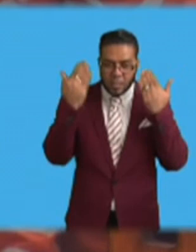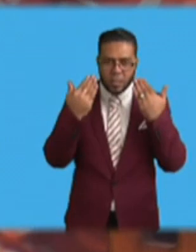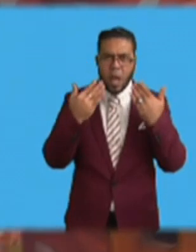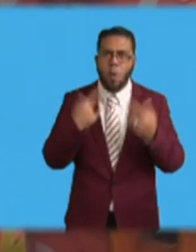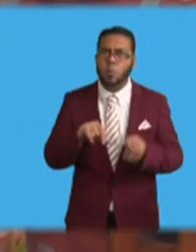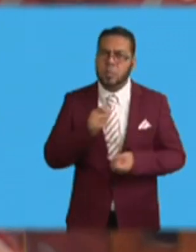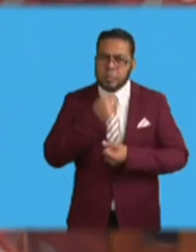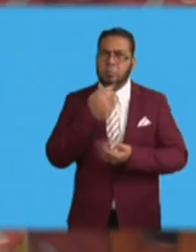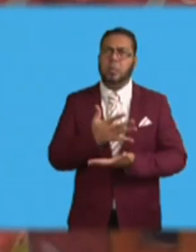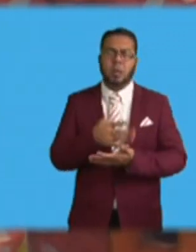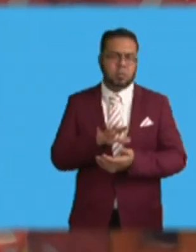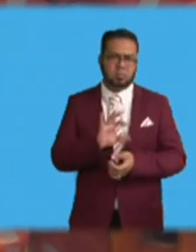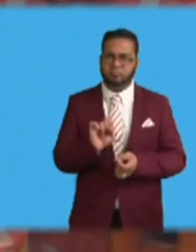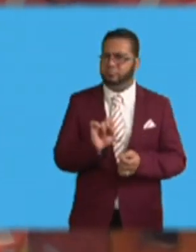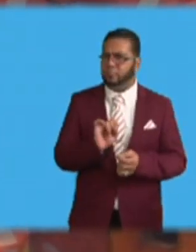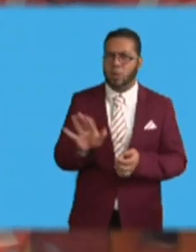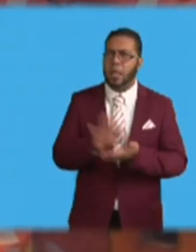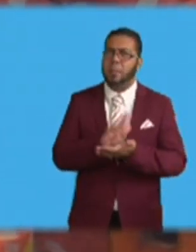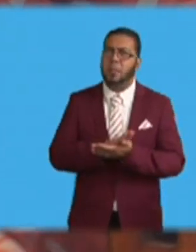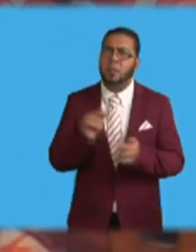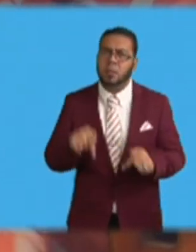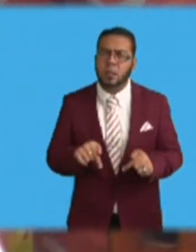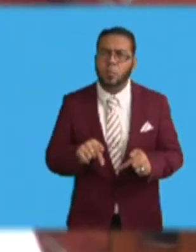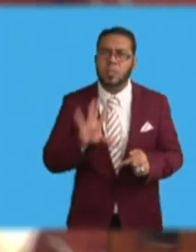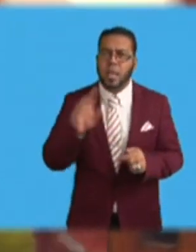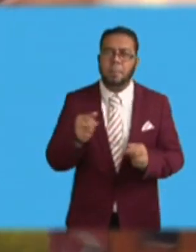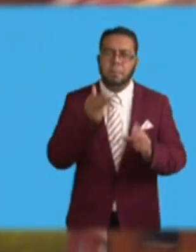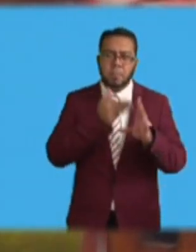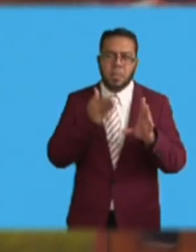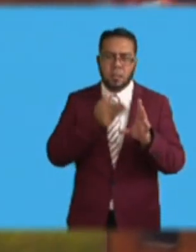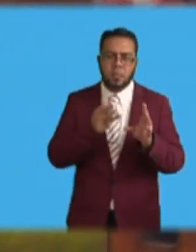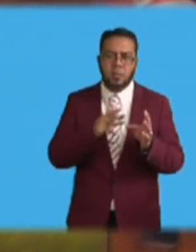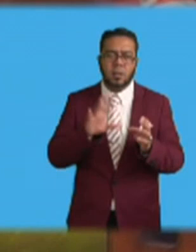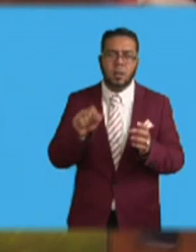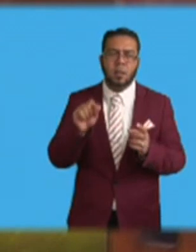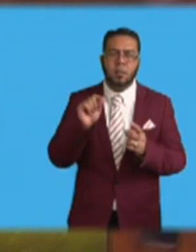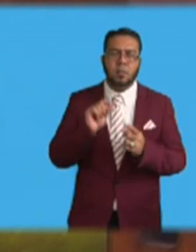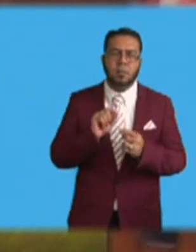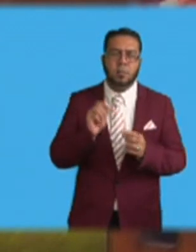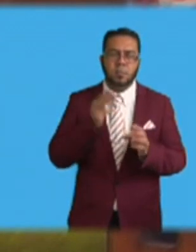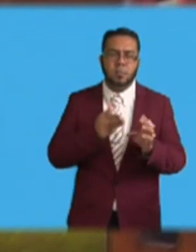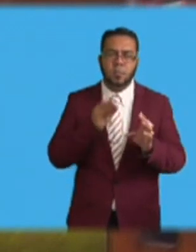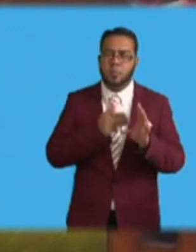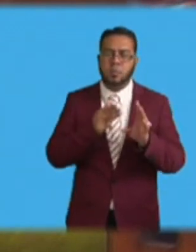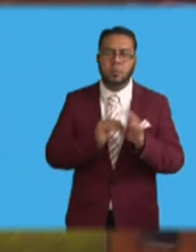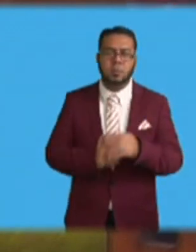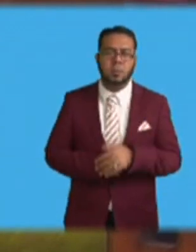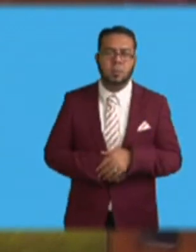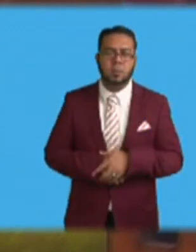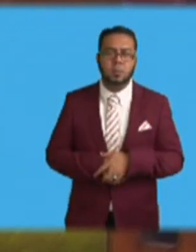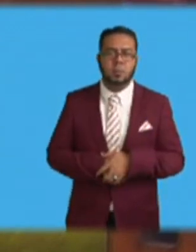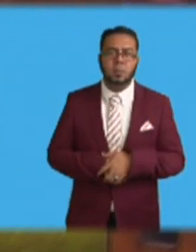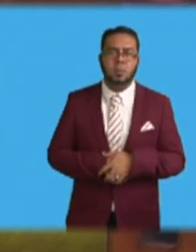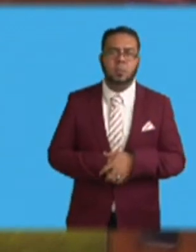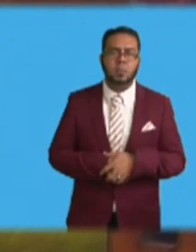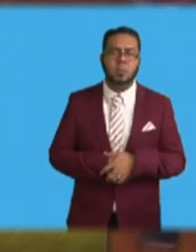dismayed and disappointed with some media articles and other posts, especially if I can mention